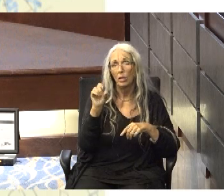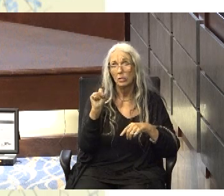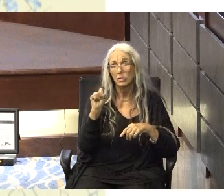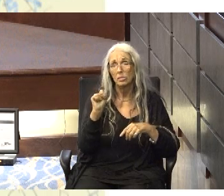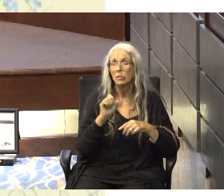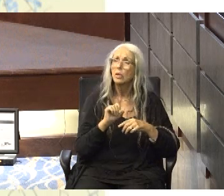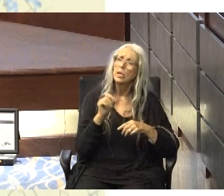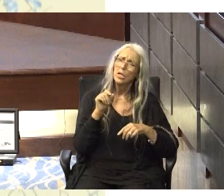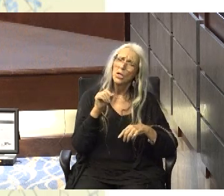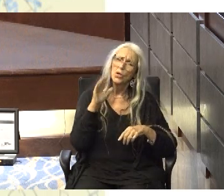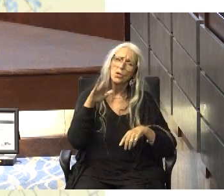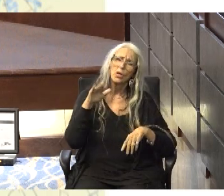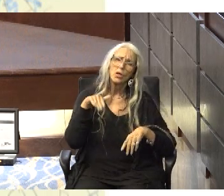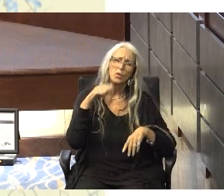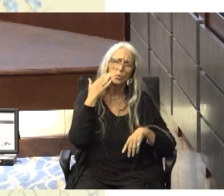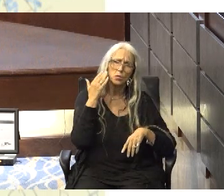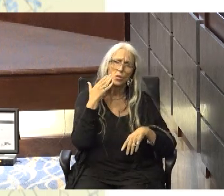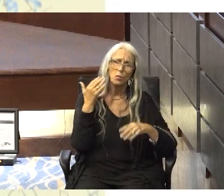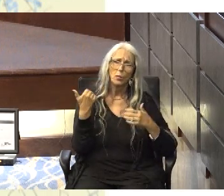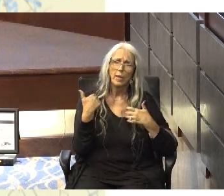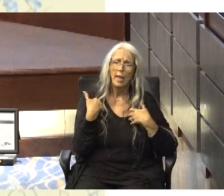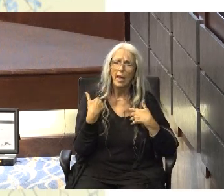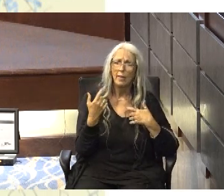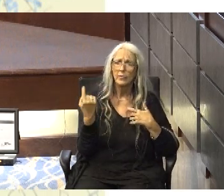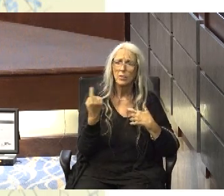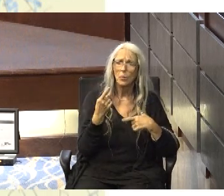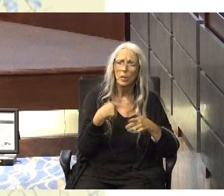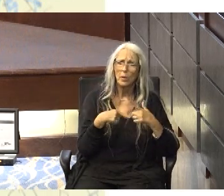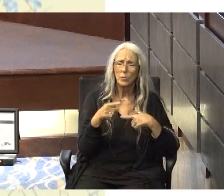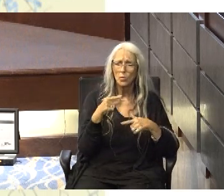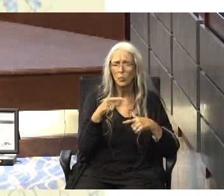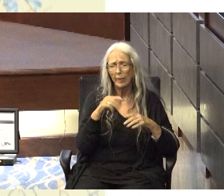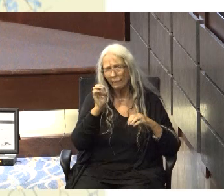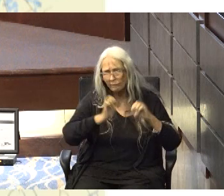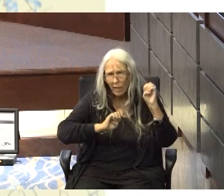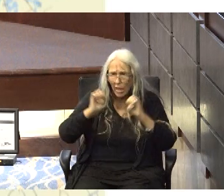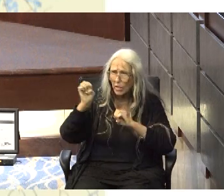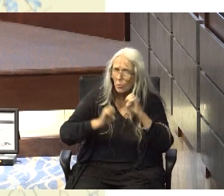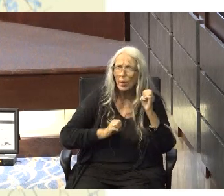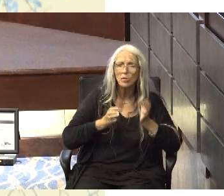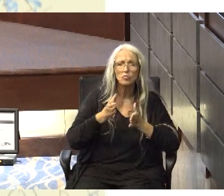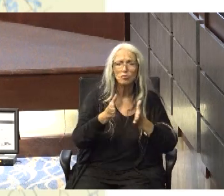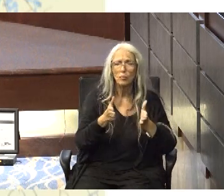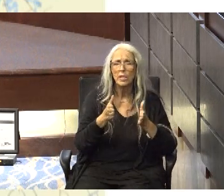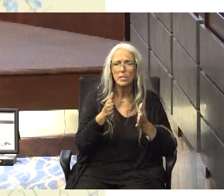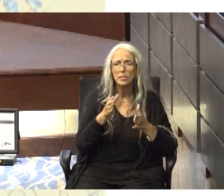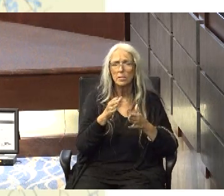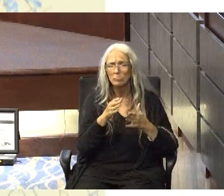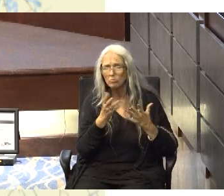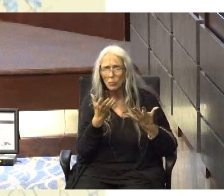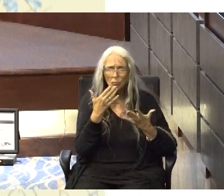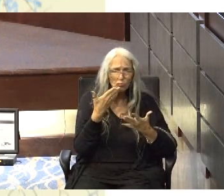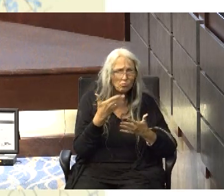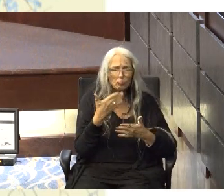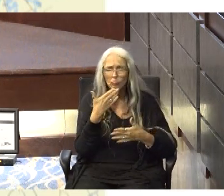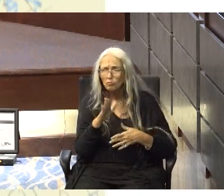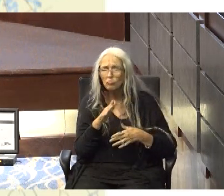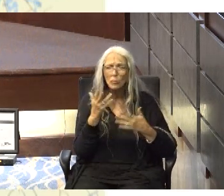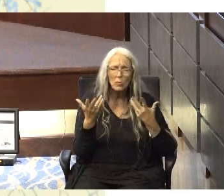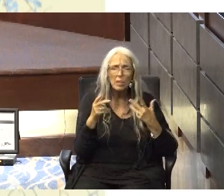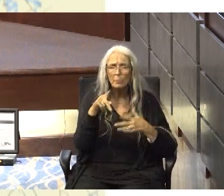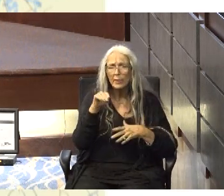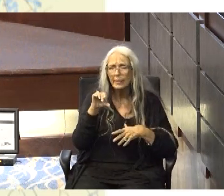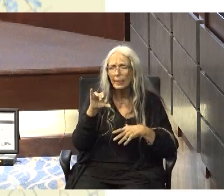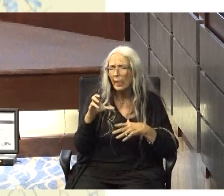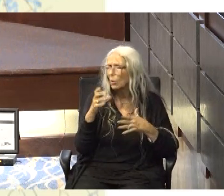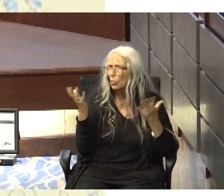So you all know that we did have Fugro come and do a comprehensive evaluation of our streets and the condition of our streets and figure out what our PCI